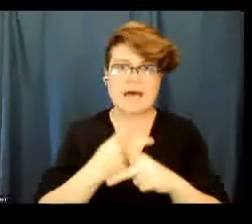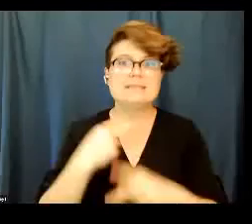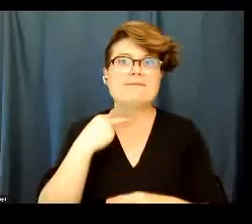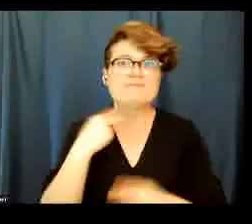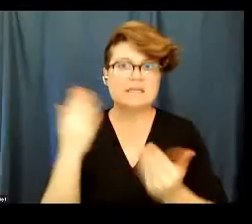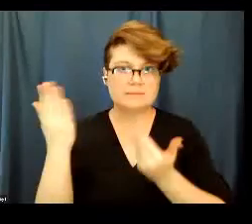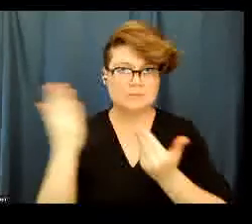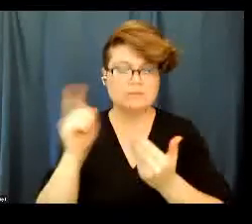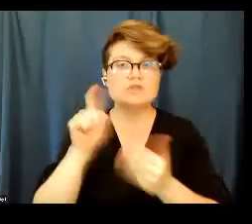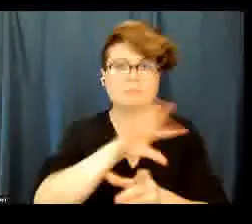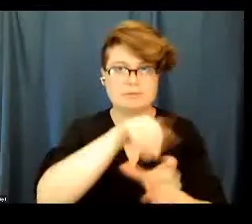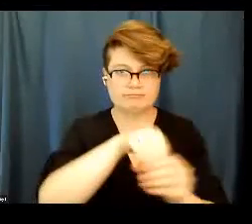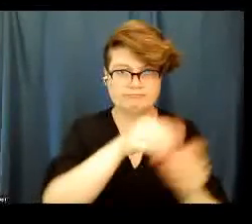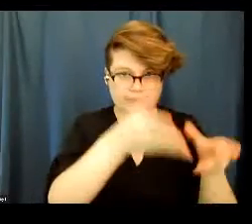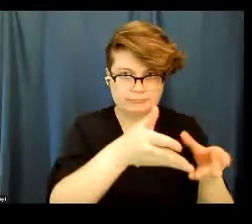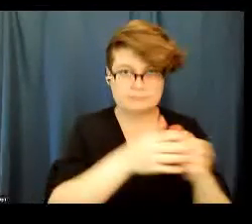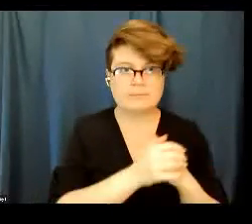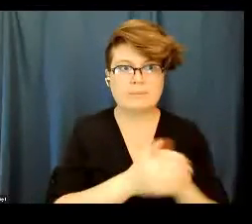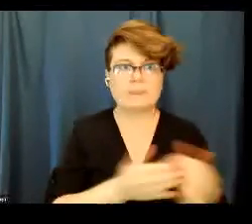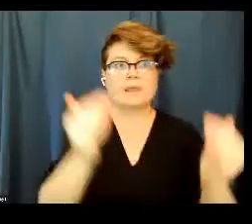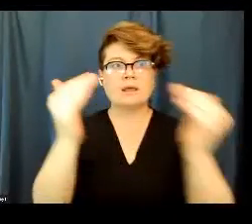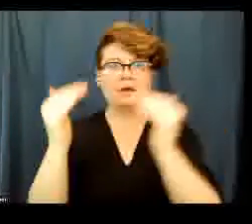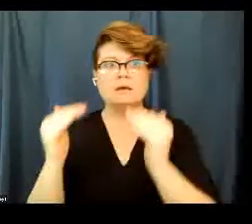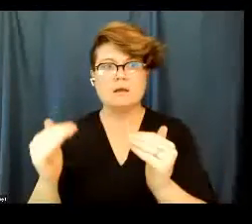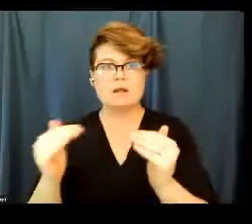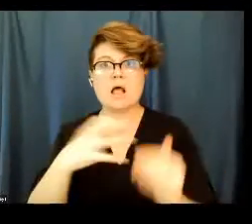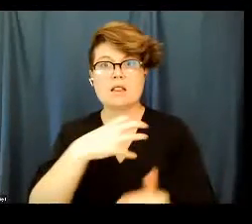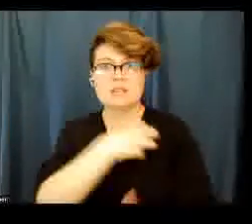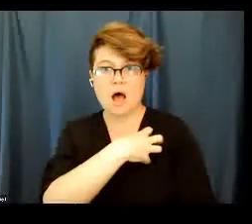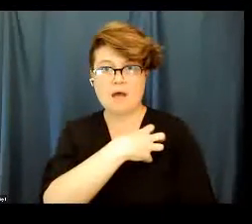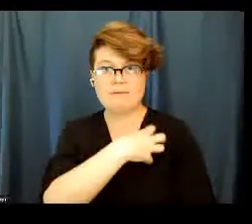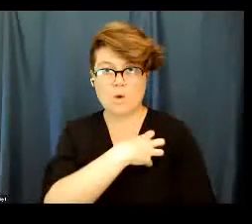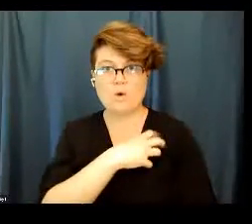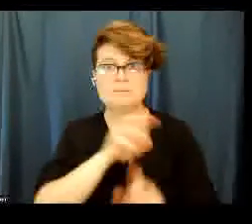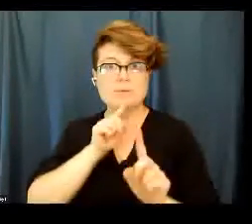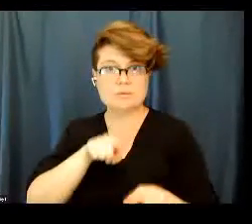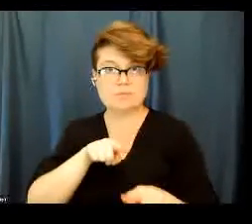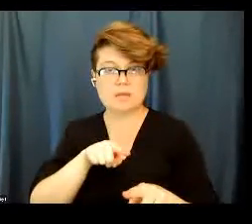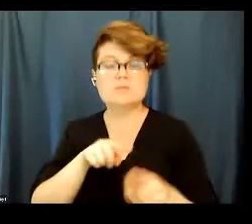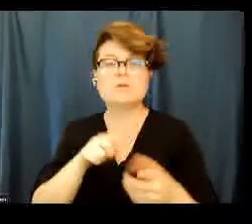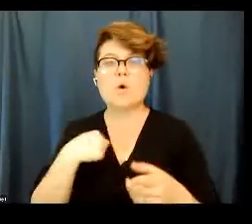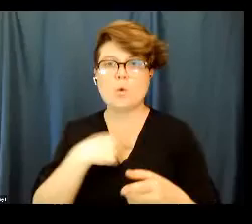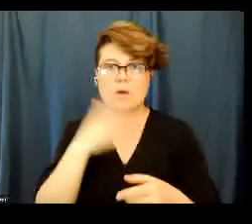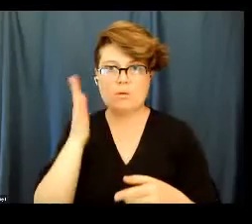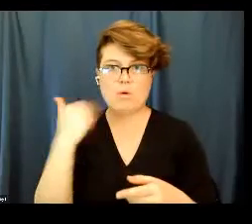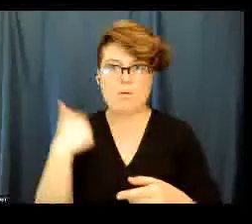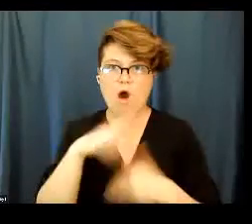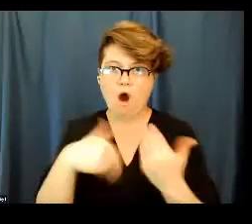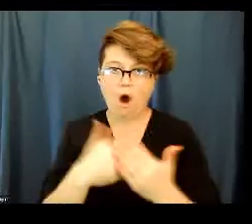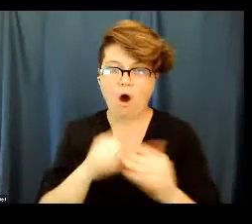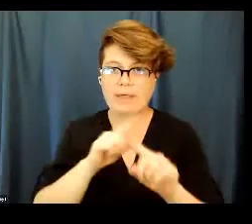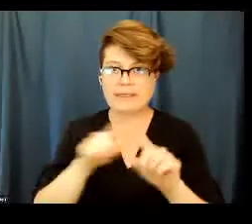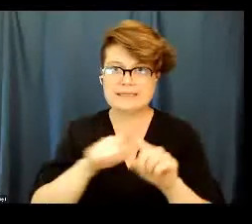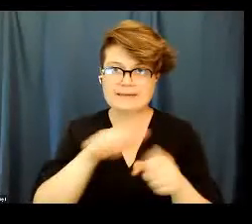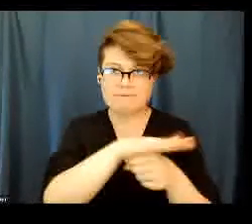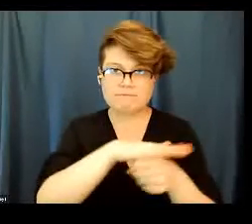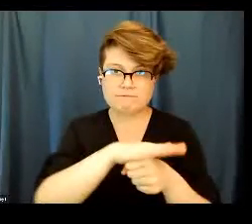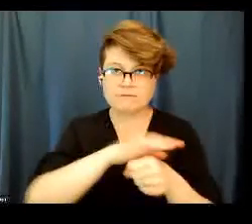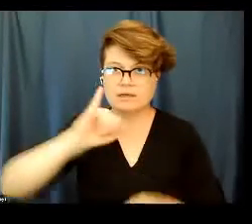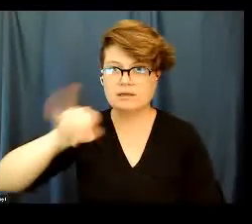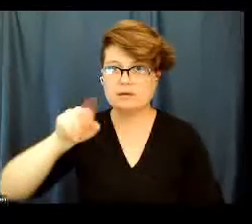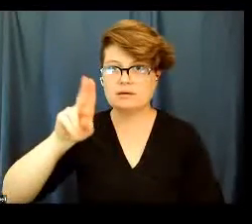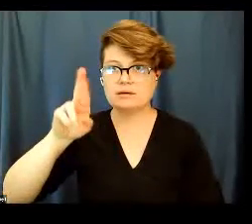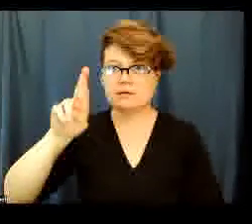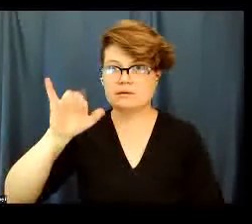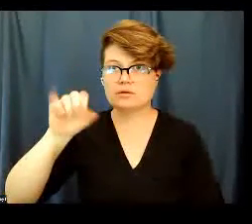going to include law enforcement response, and ideally we're going to want all the law enforcement jurisdictions in our service area to